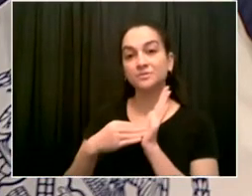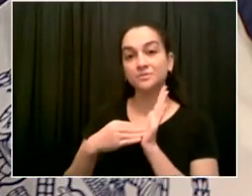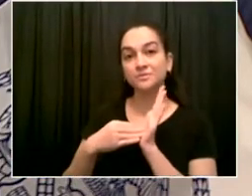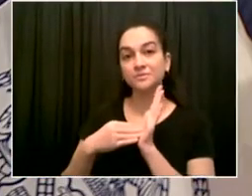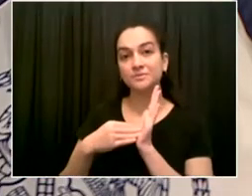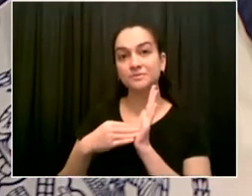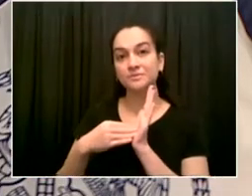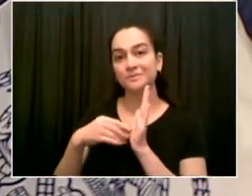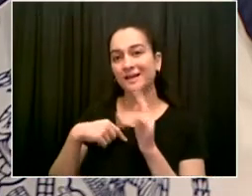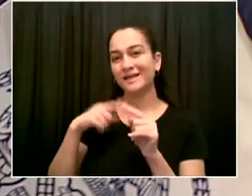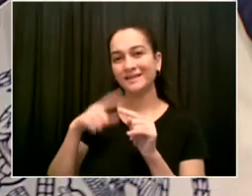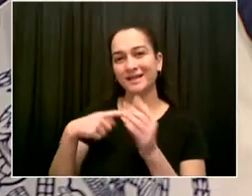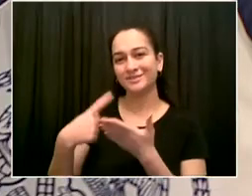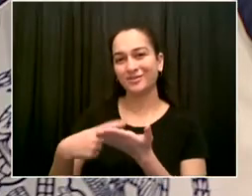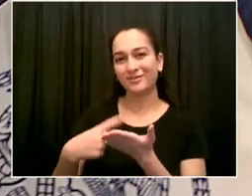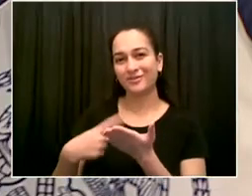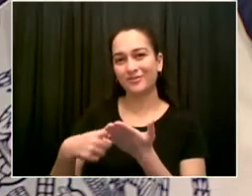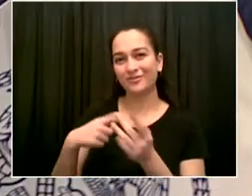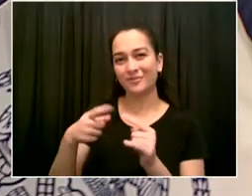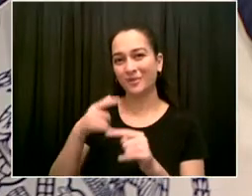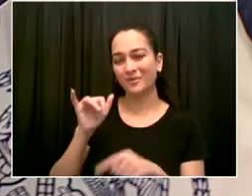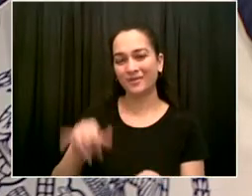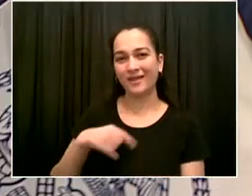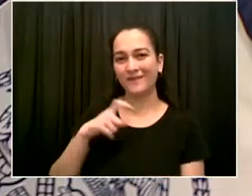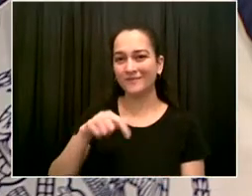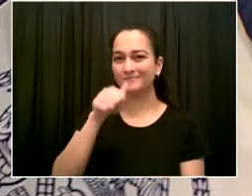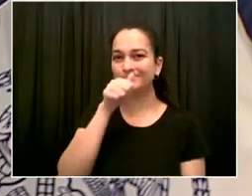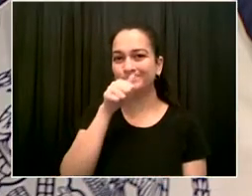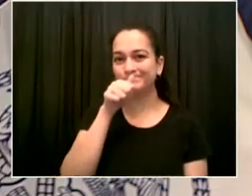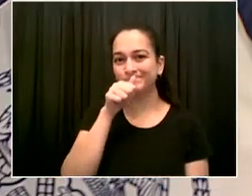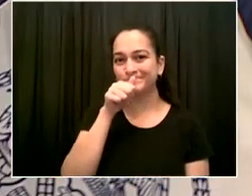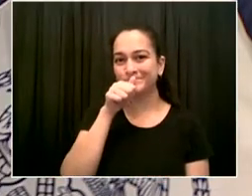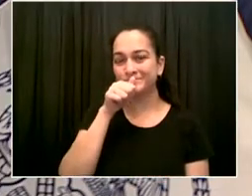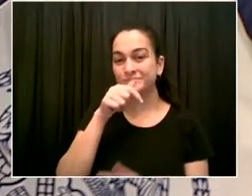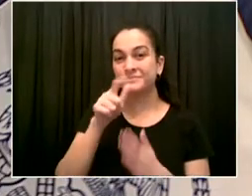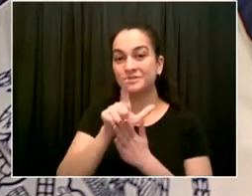department, tremendous confidence that we're in a very strong legal position.